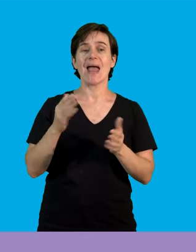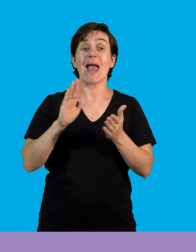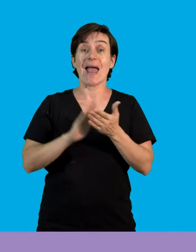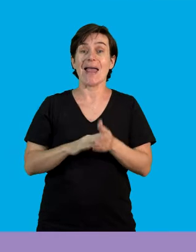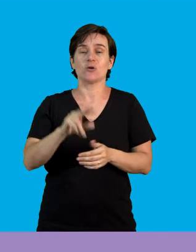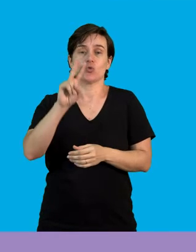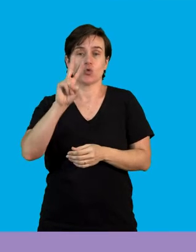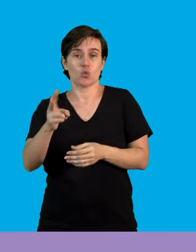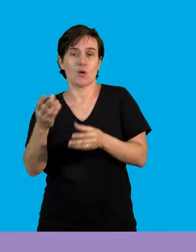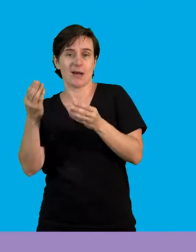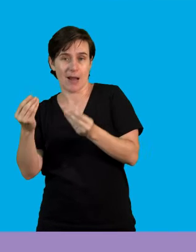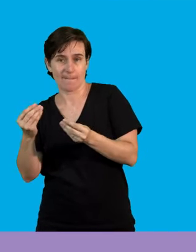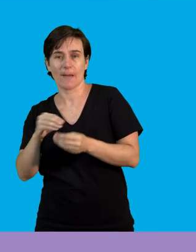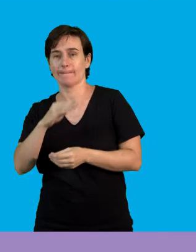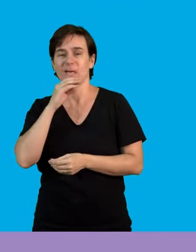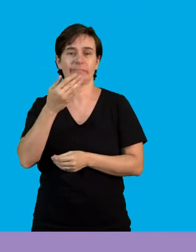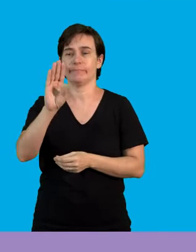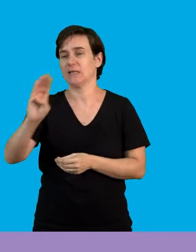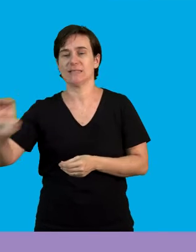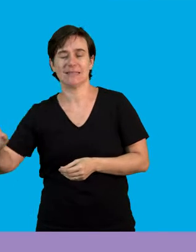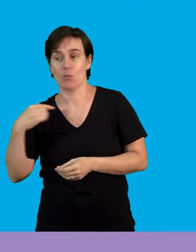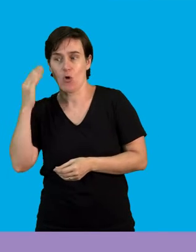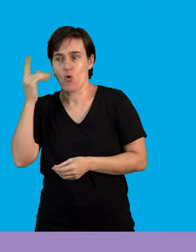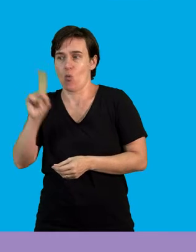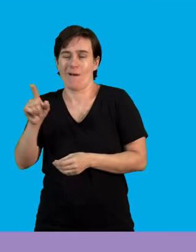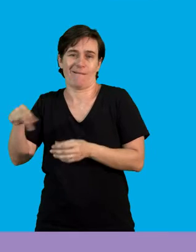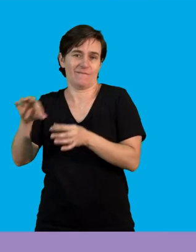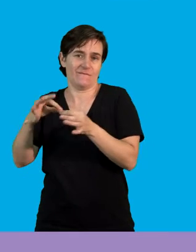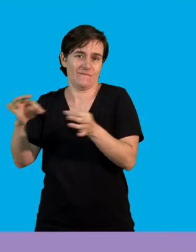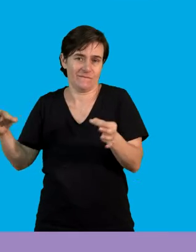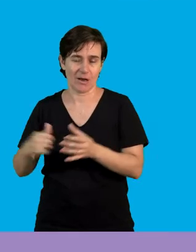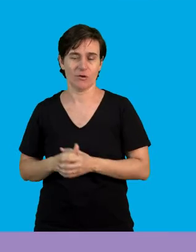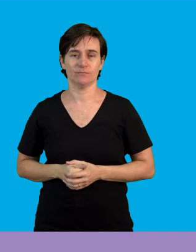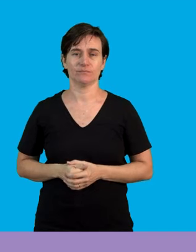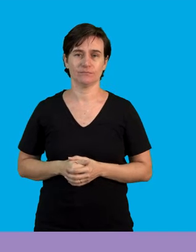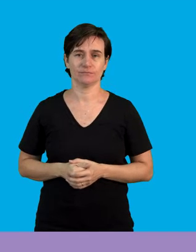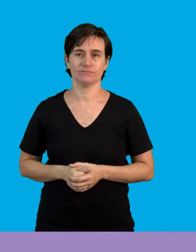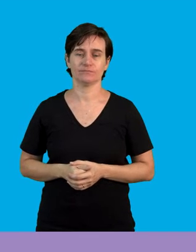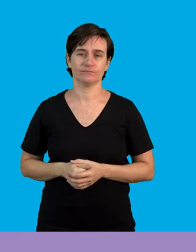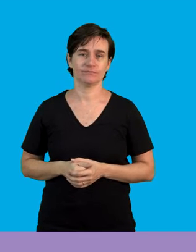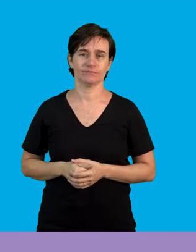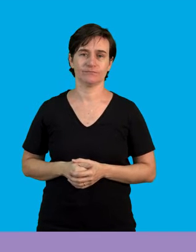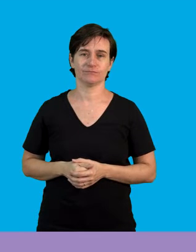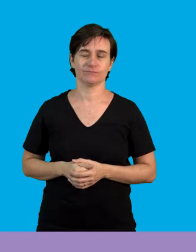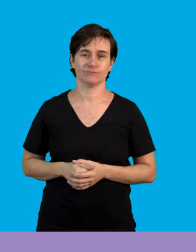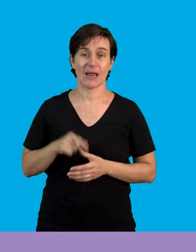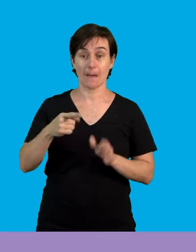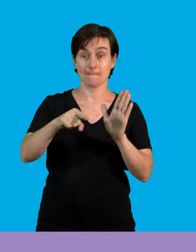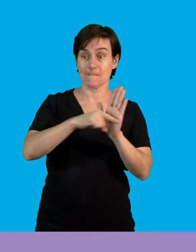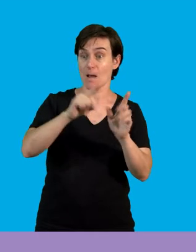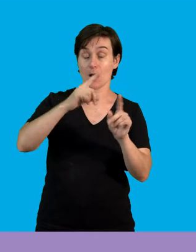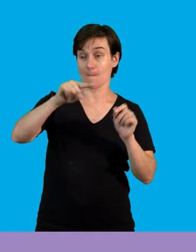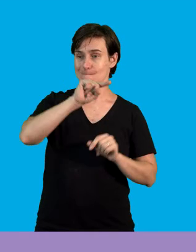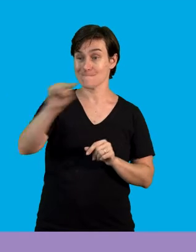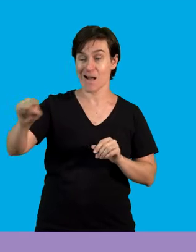numbers would be B and C. So they are unknown. They are multiplied to 7. And there is no sign between them. It's